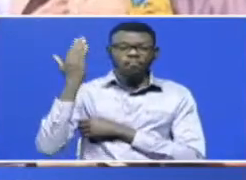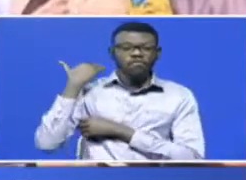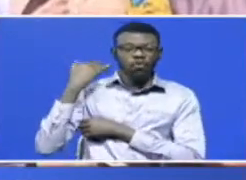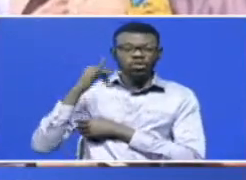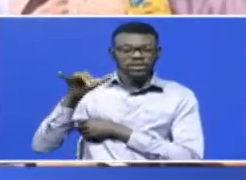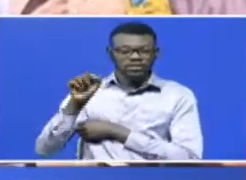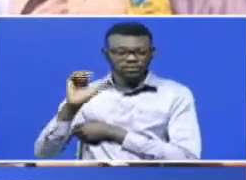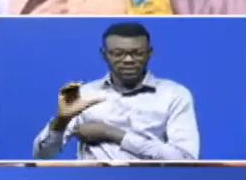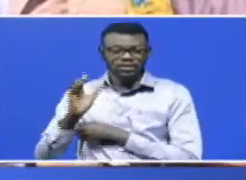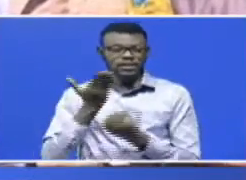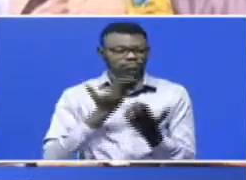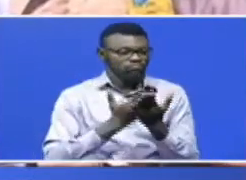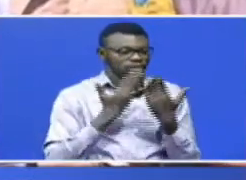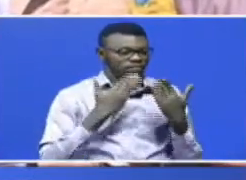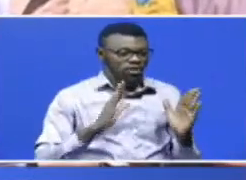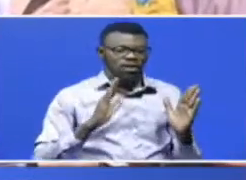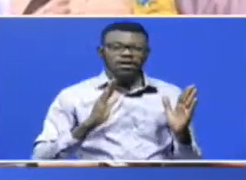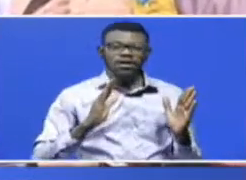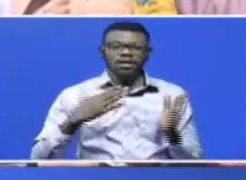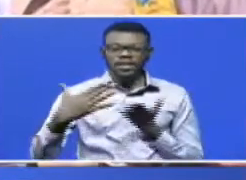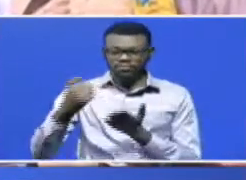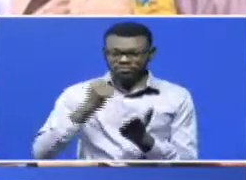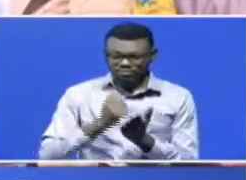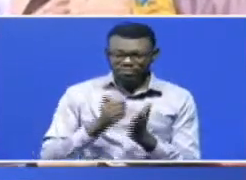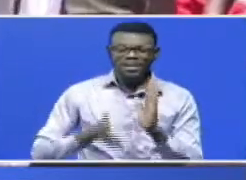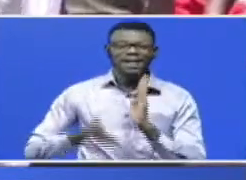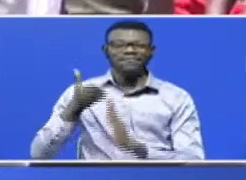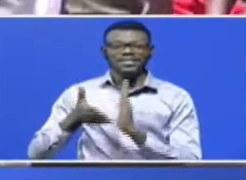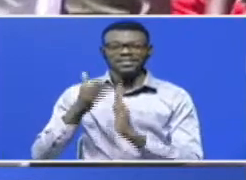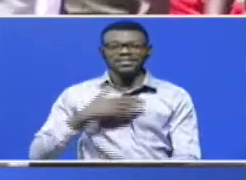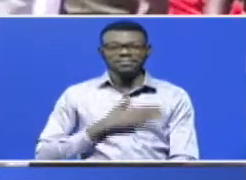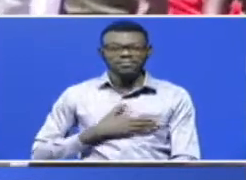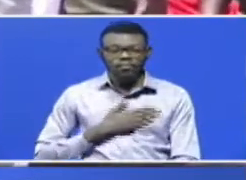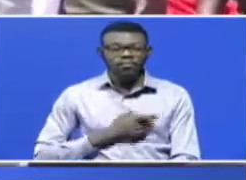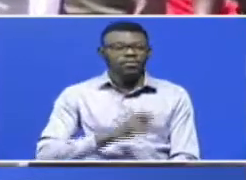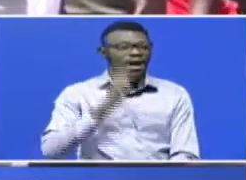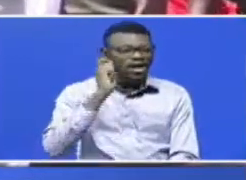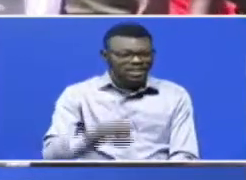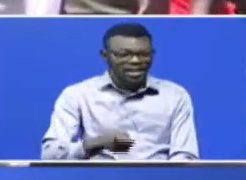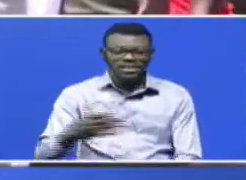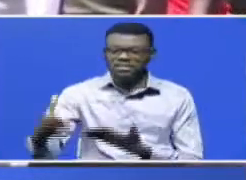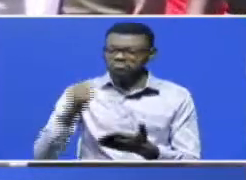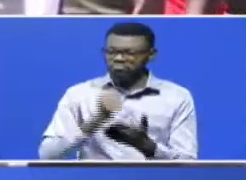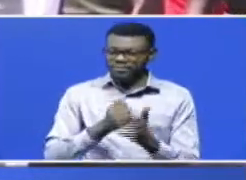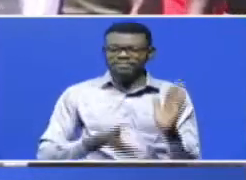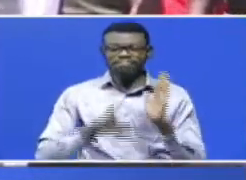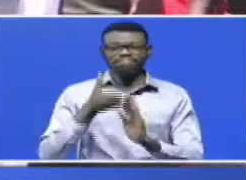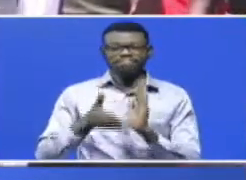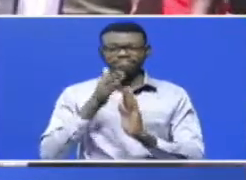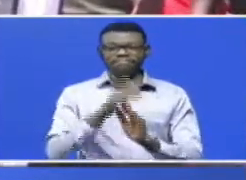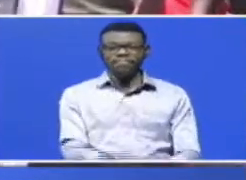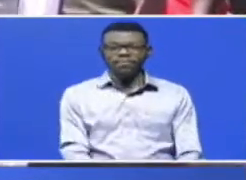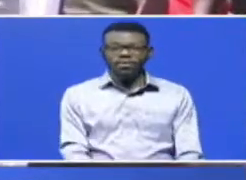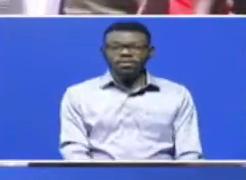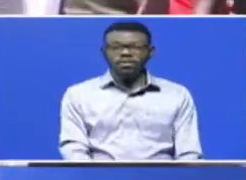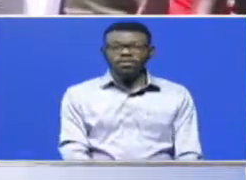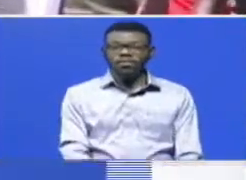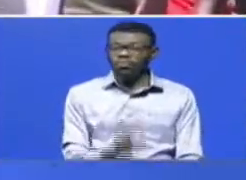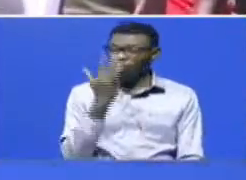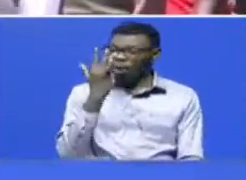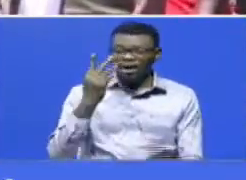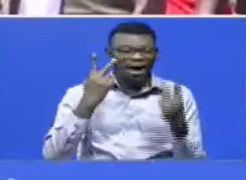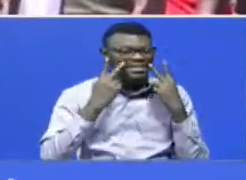Commission be appointed as fast as possible. Judges wateuliwe haraka. Kwa sababu watu kiangalia